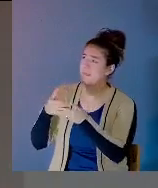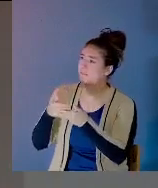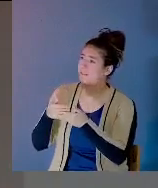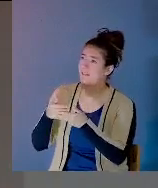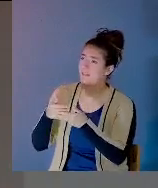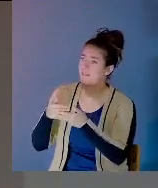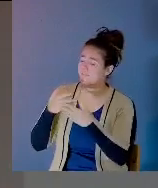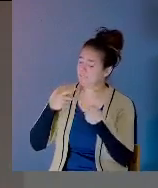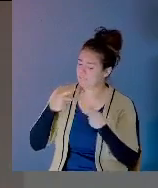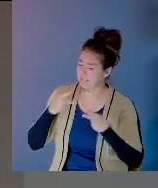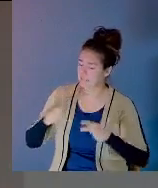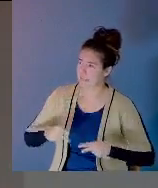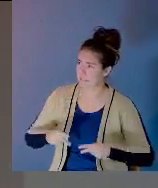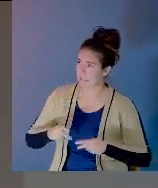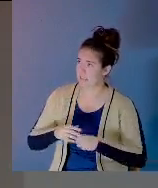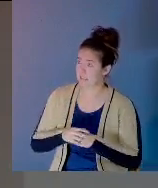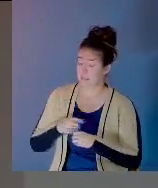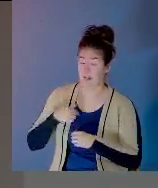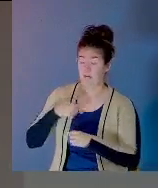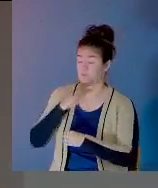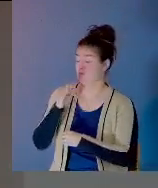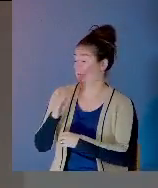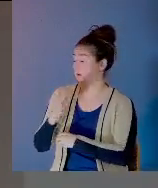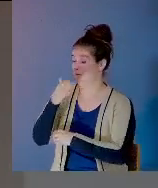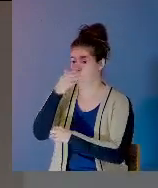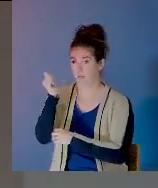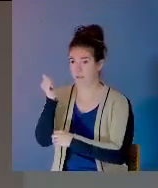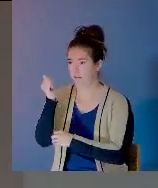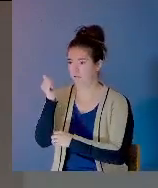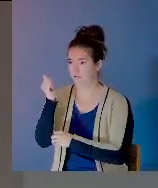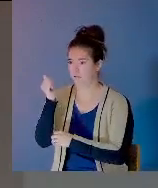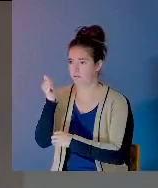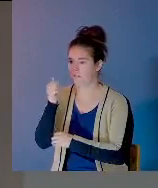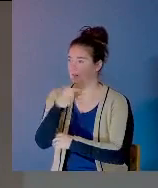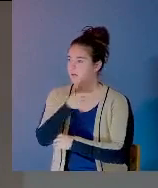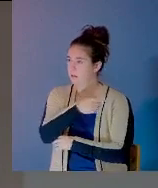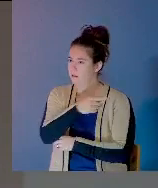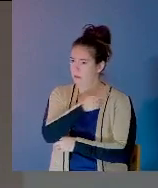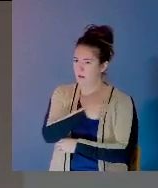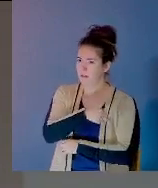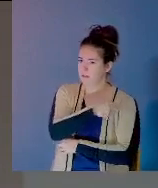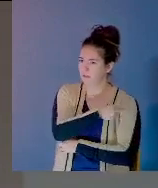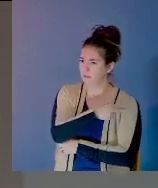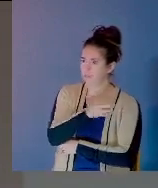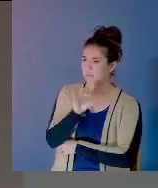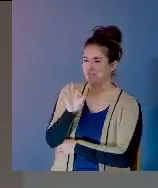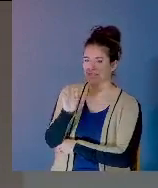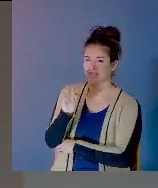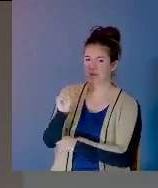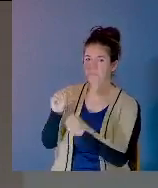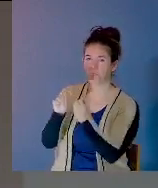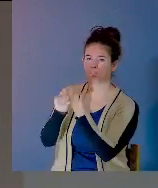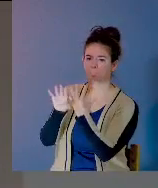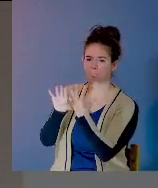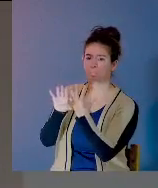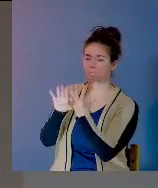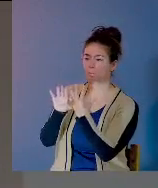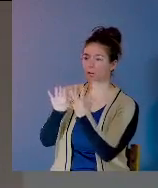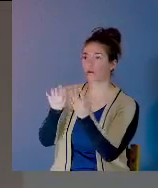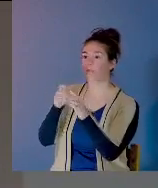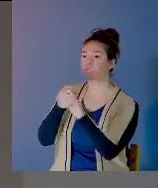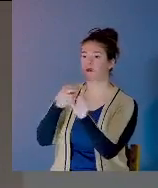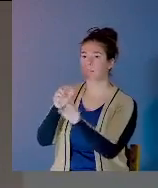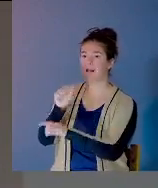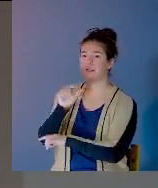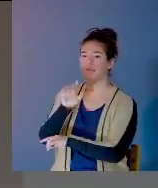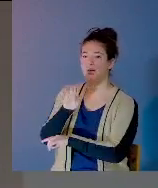that evening. They FaceTimed us from Presbyterian Hospital in Albuquerque and he was up,